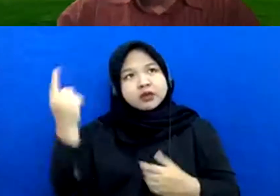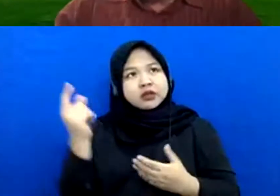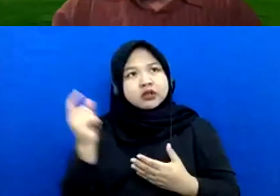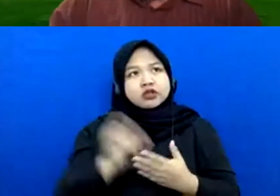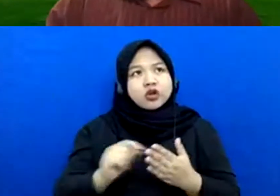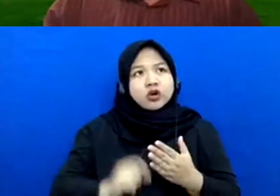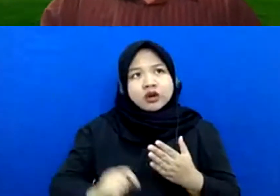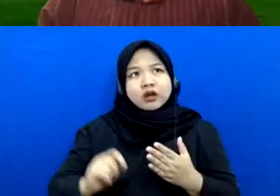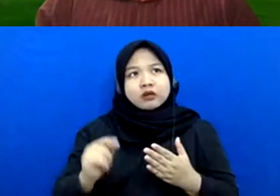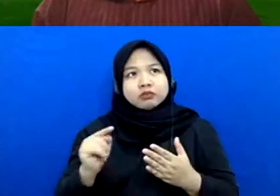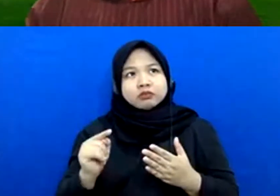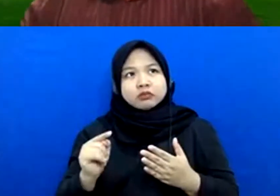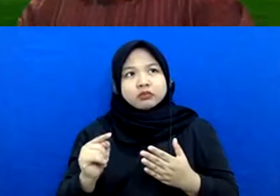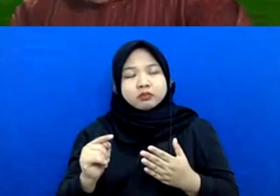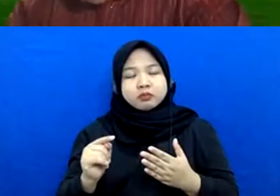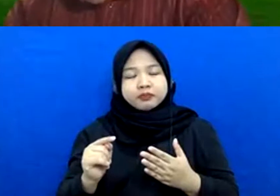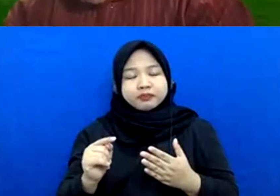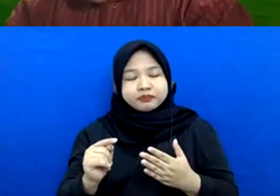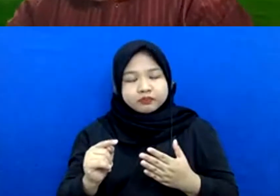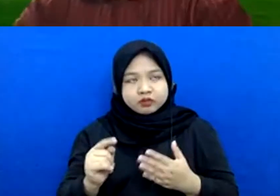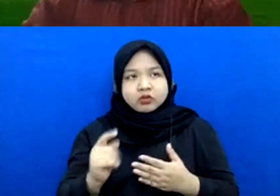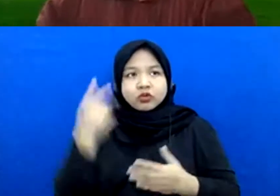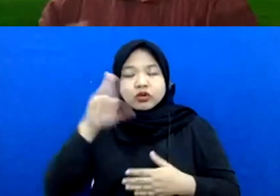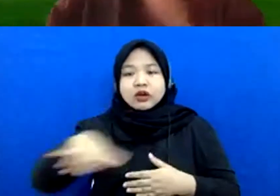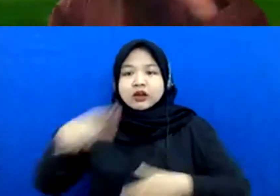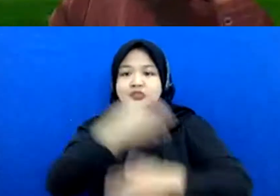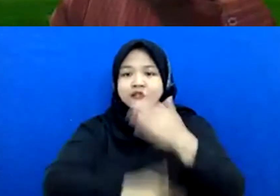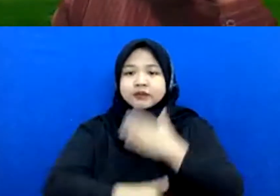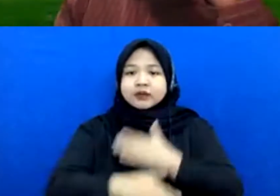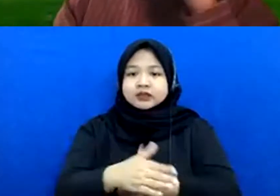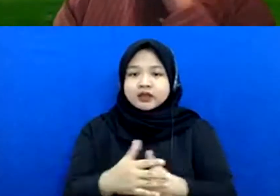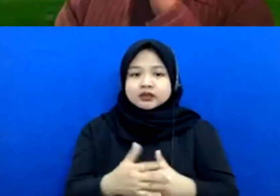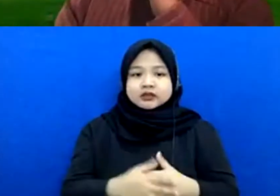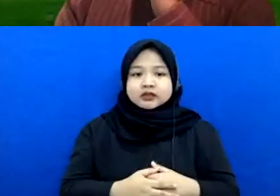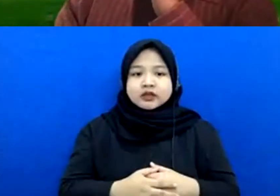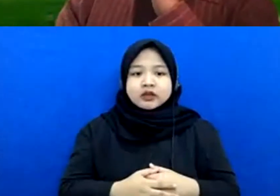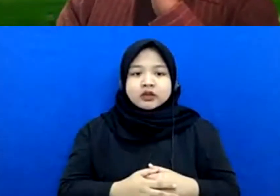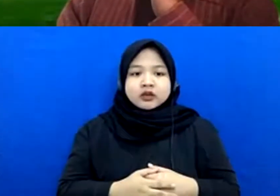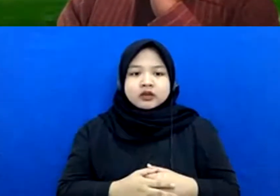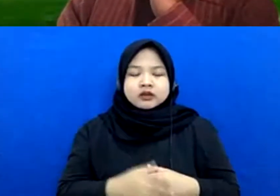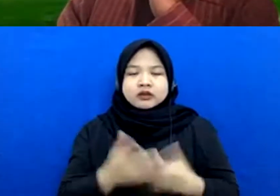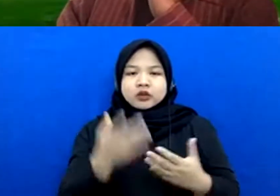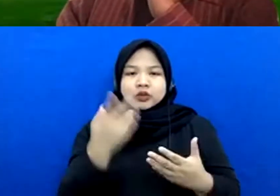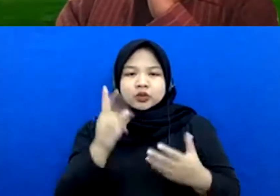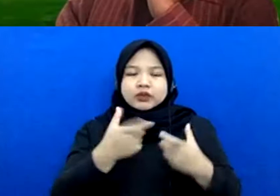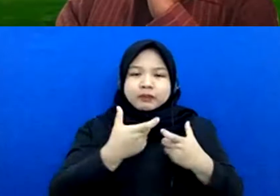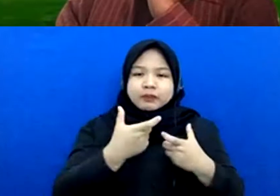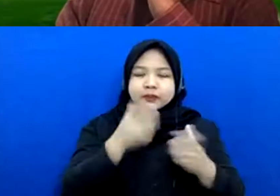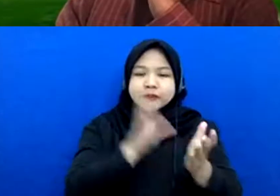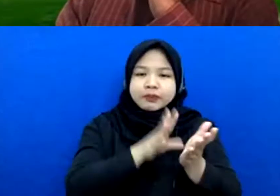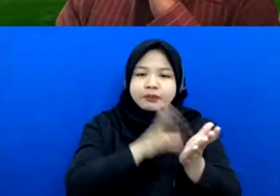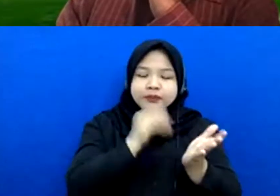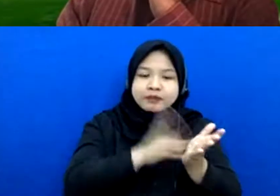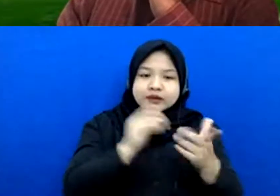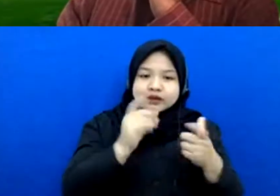that disability children interfere the learning process of a class. So